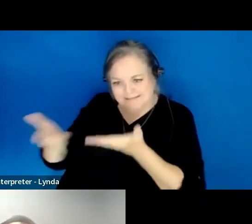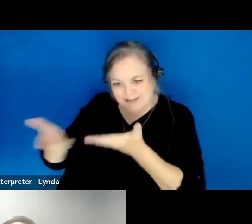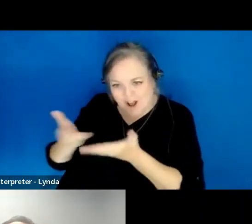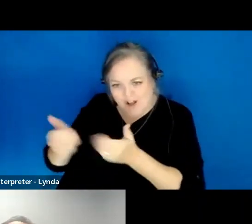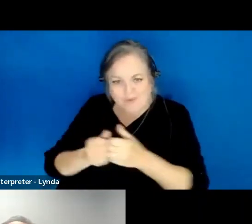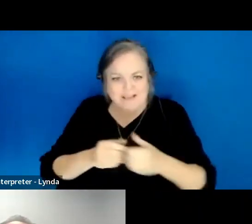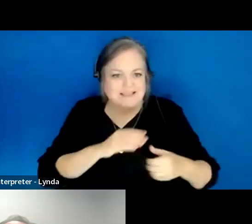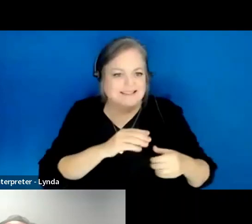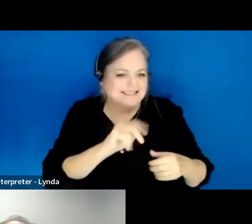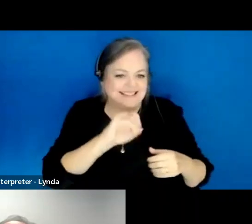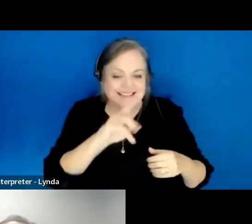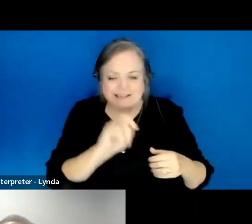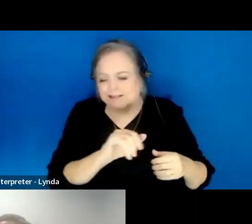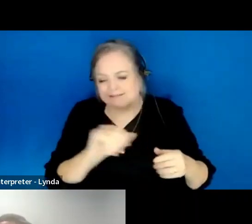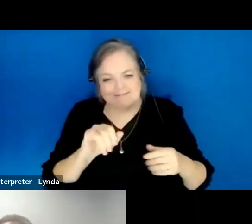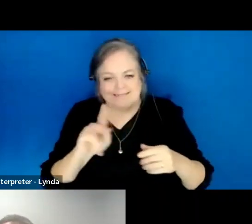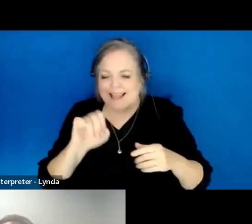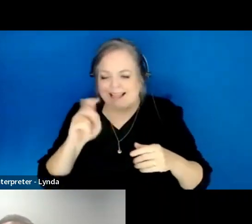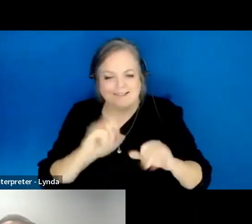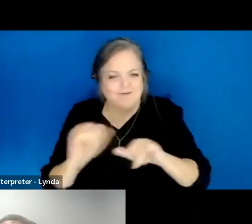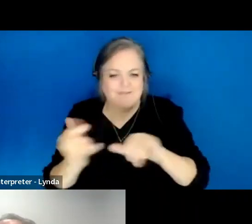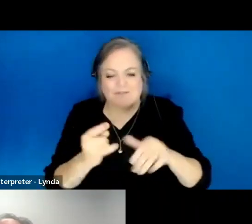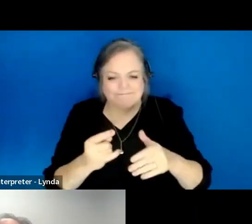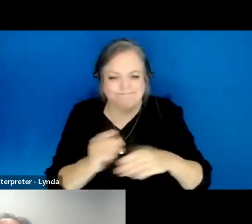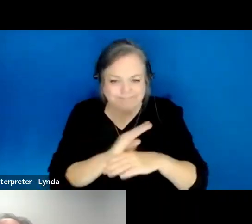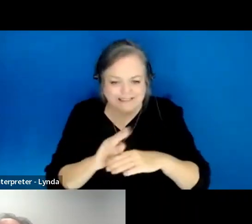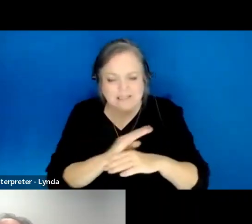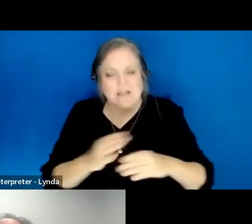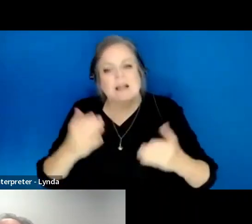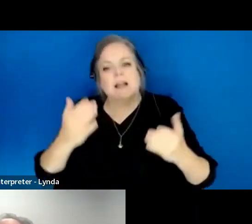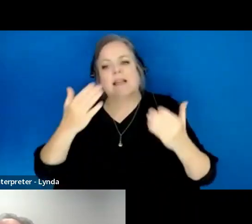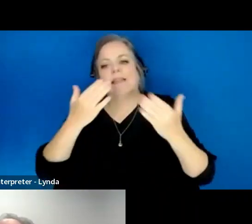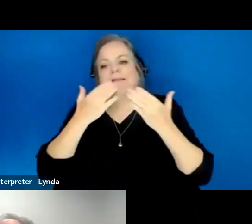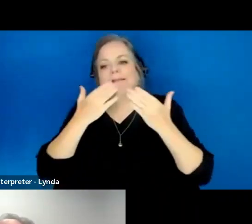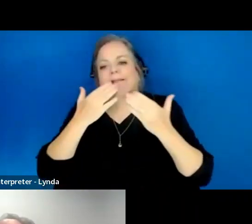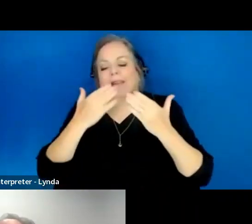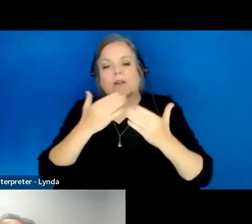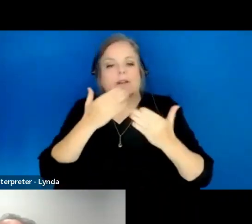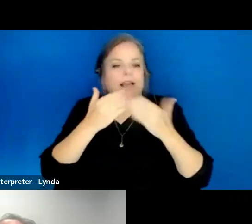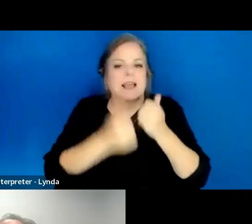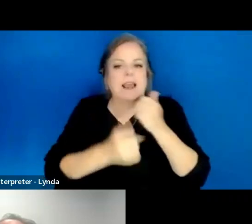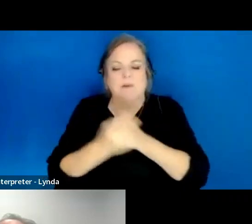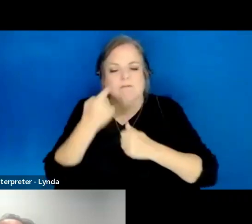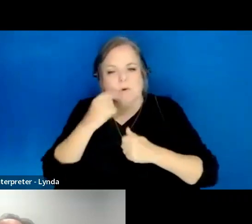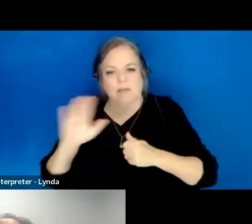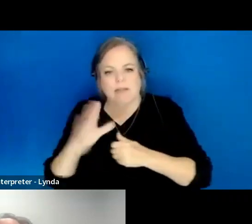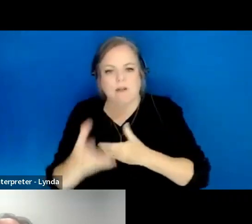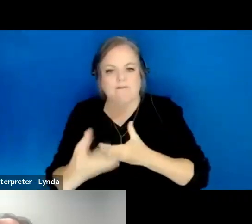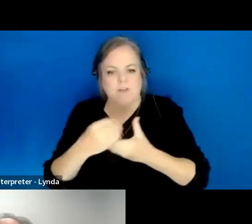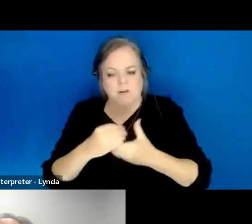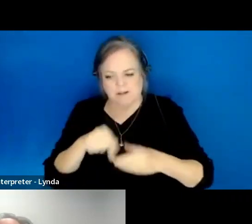Caitlin, I'm sure you got stuff to do. Thank you to everybody, and I just want to make sure I thank everybody for their involvement and the production